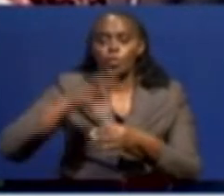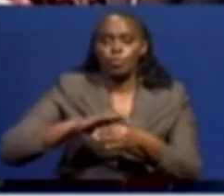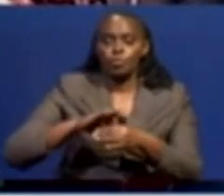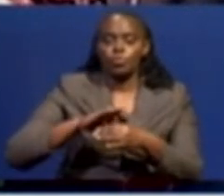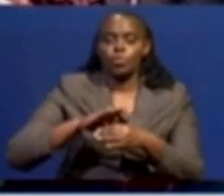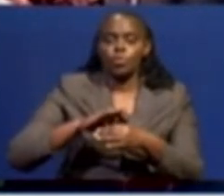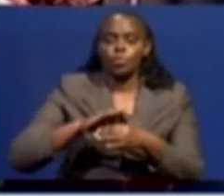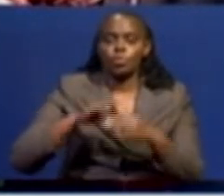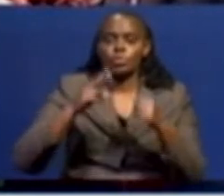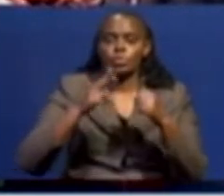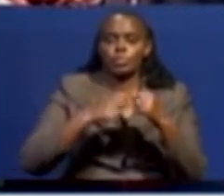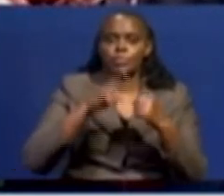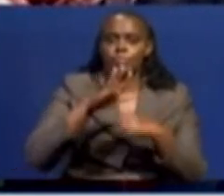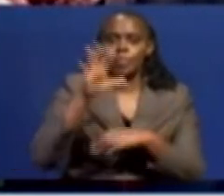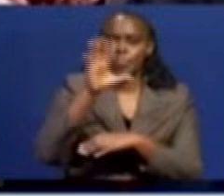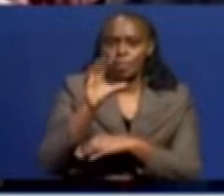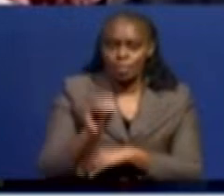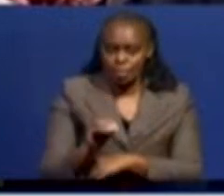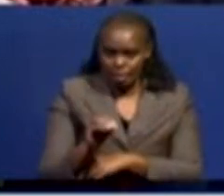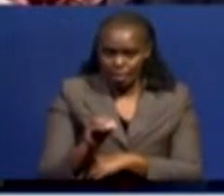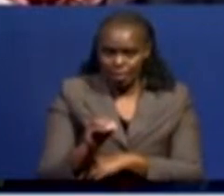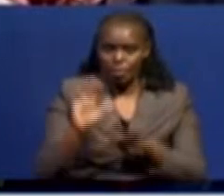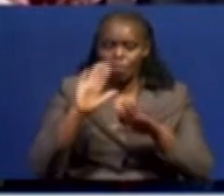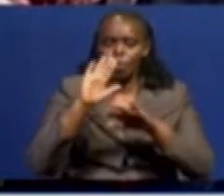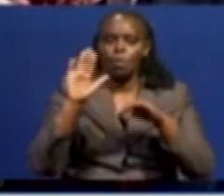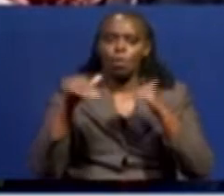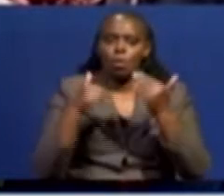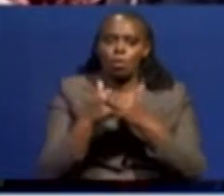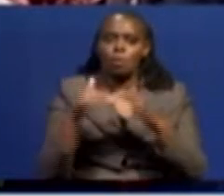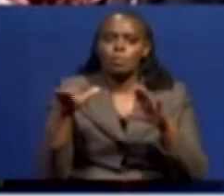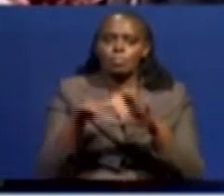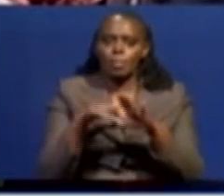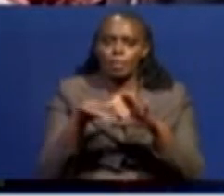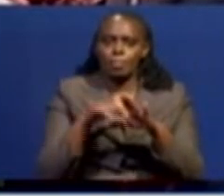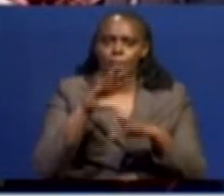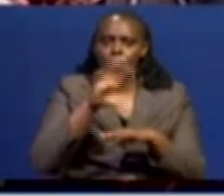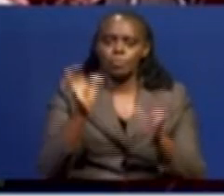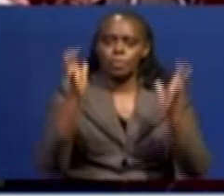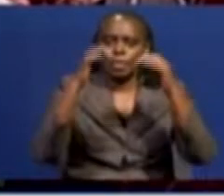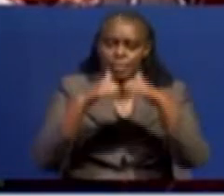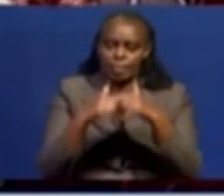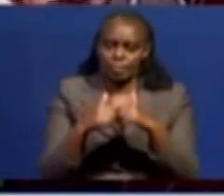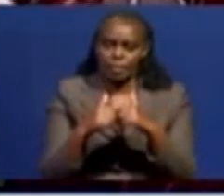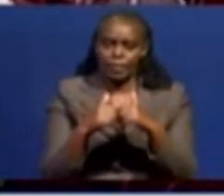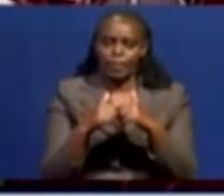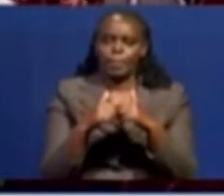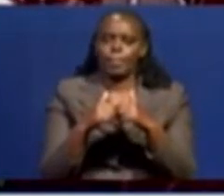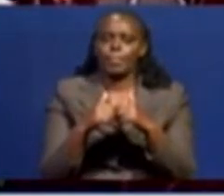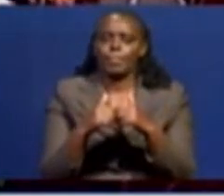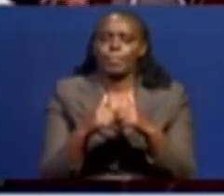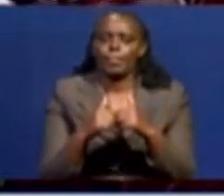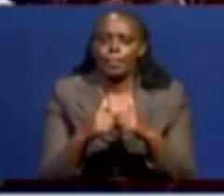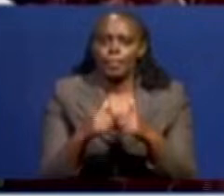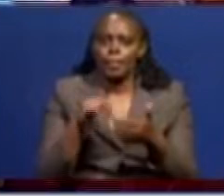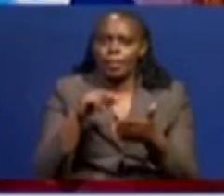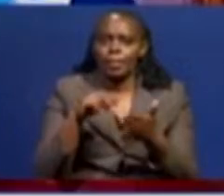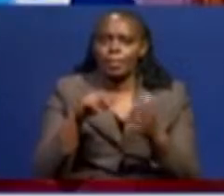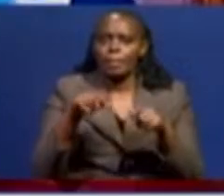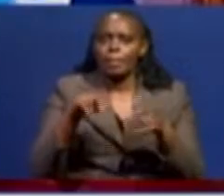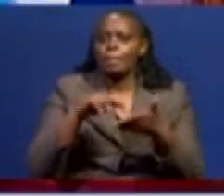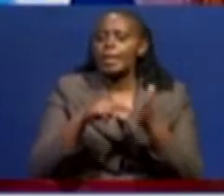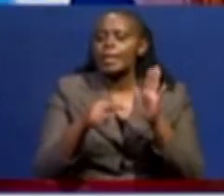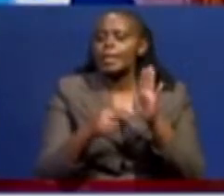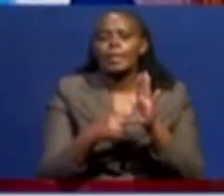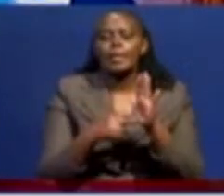by a vote of not less than 75% of all the members of the County Assembly. Is that therefore